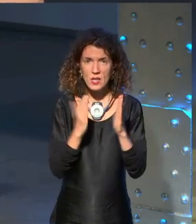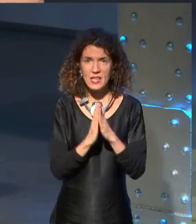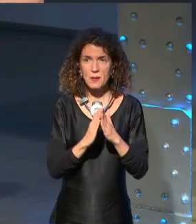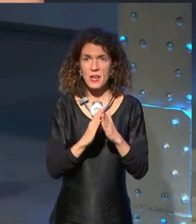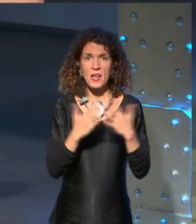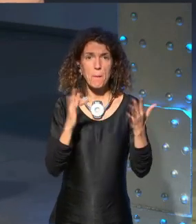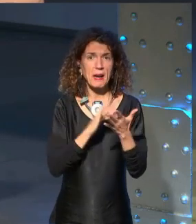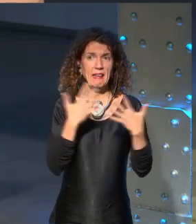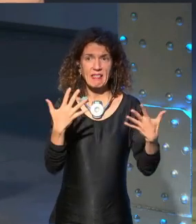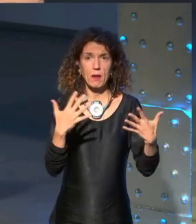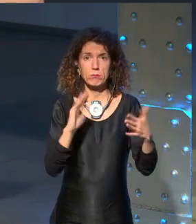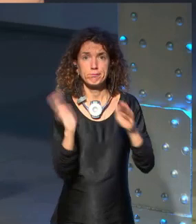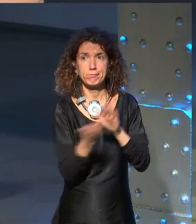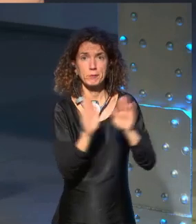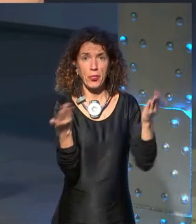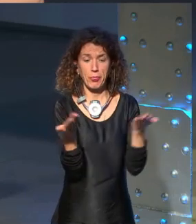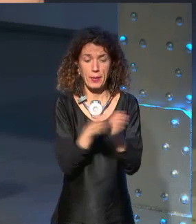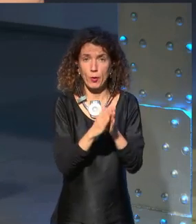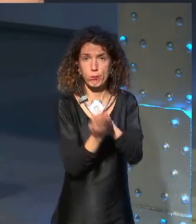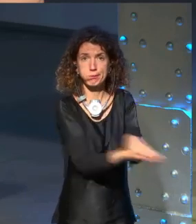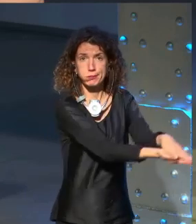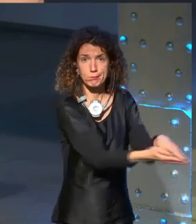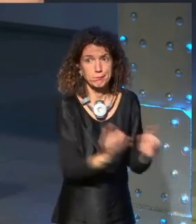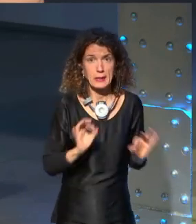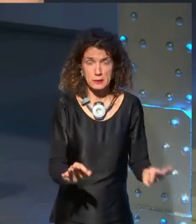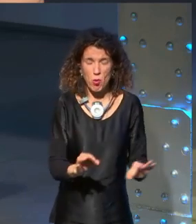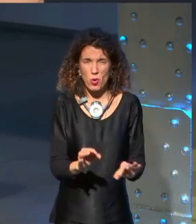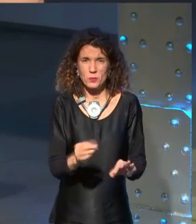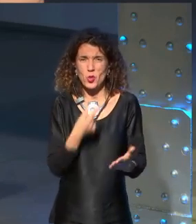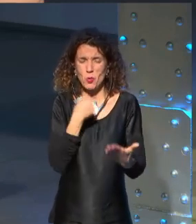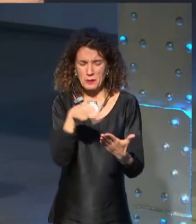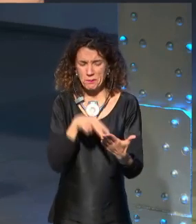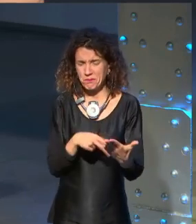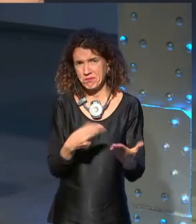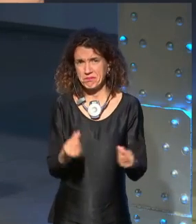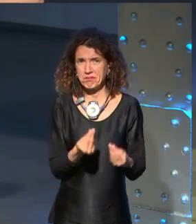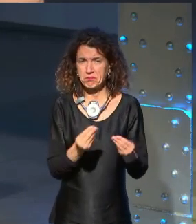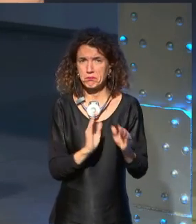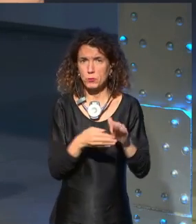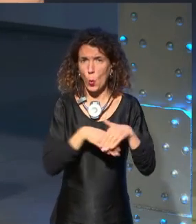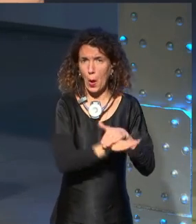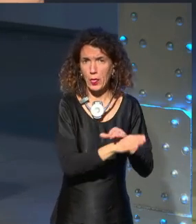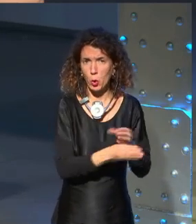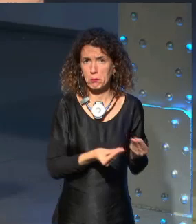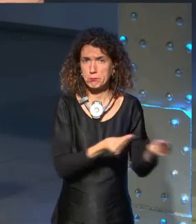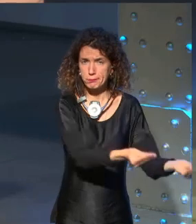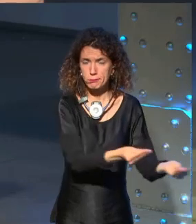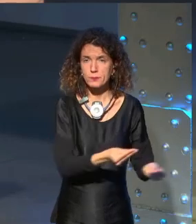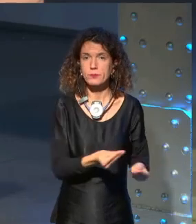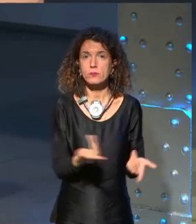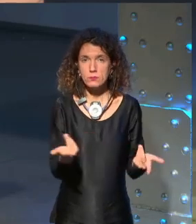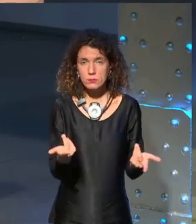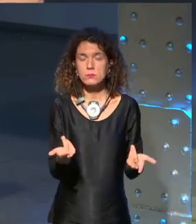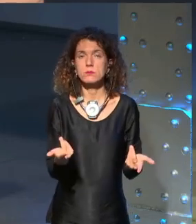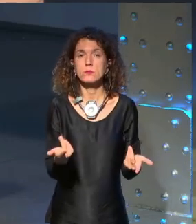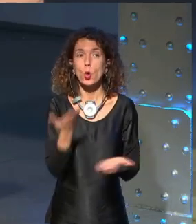sound right to me. So in terms of a broad thing, like comparing male detective writers with female